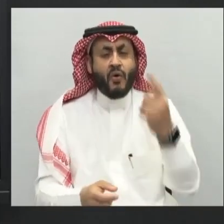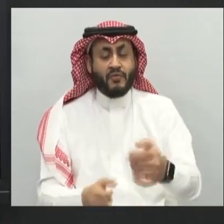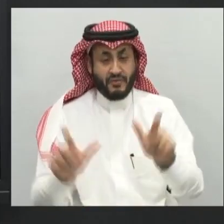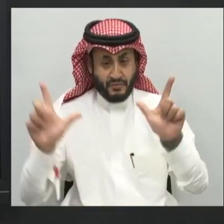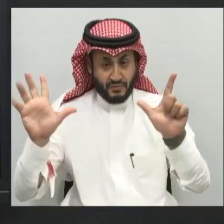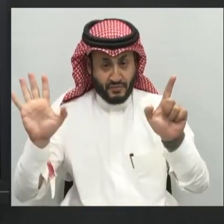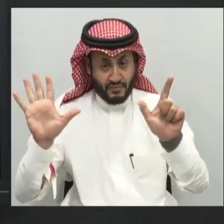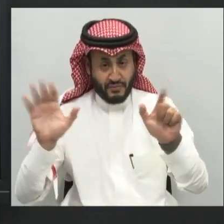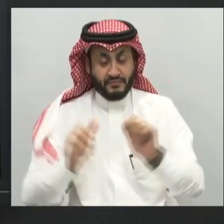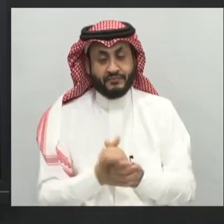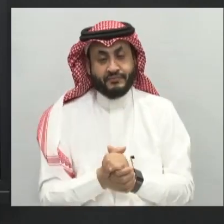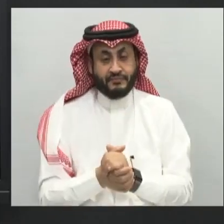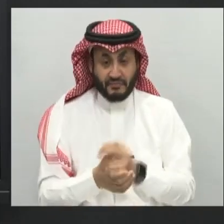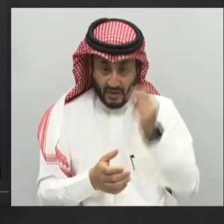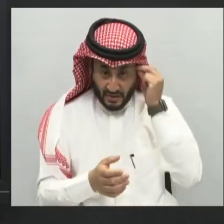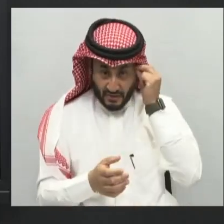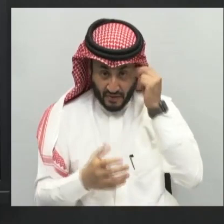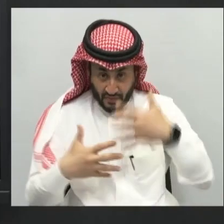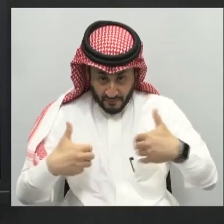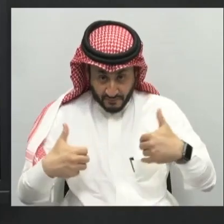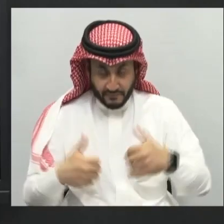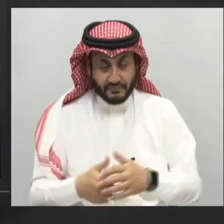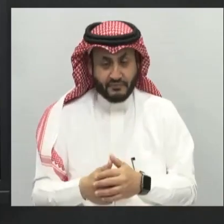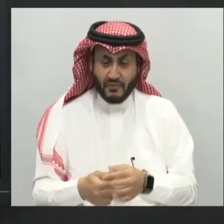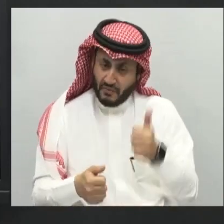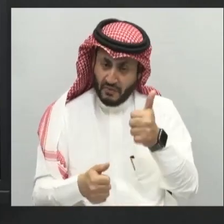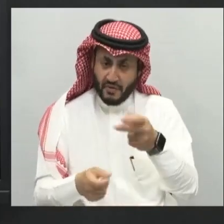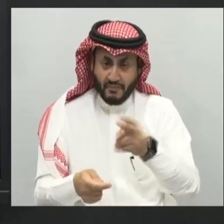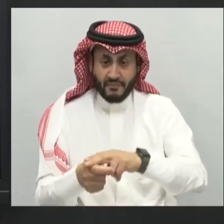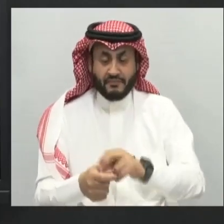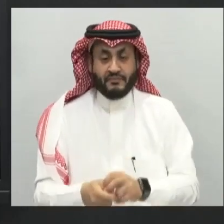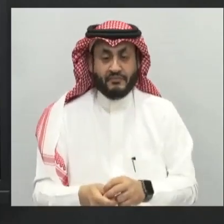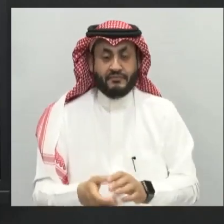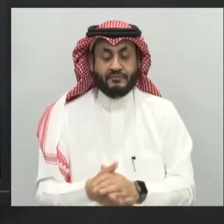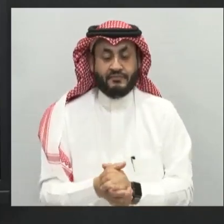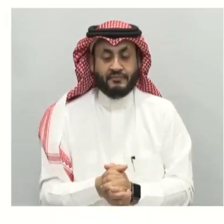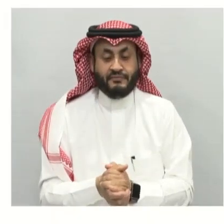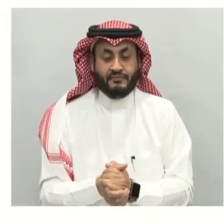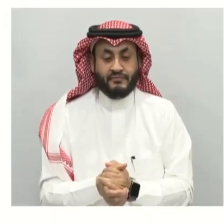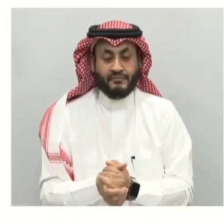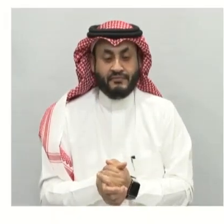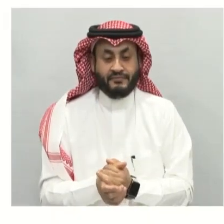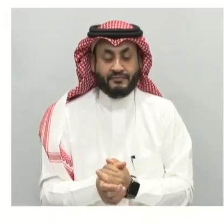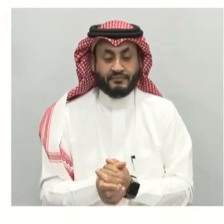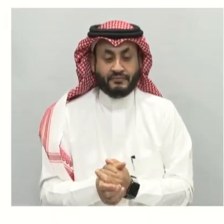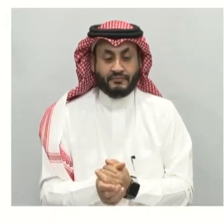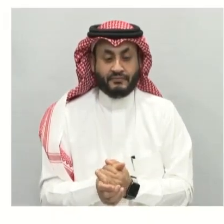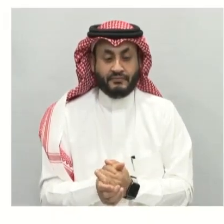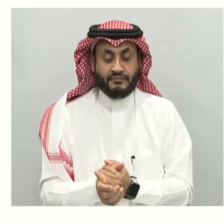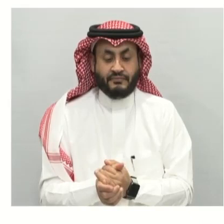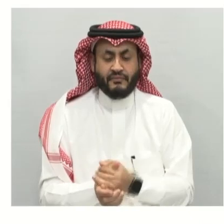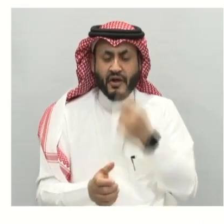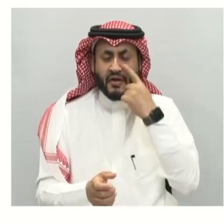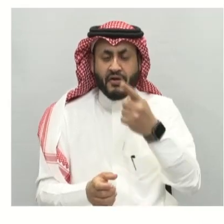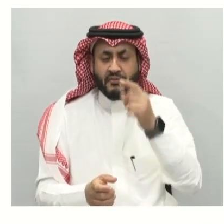the week. How does that sound? Good practice, right? And a lot of fun. So look at this boy